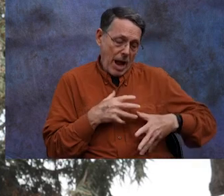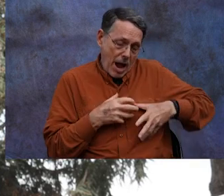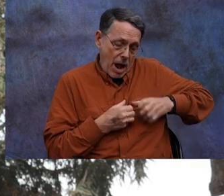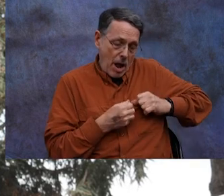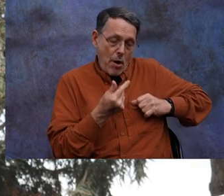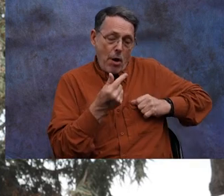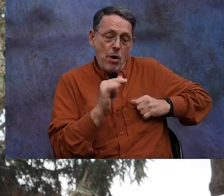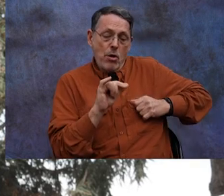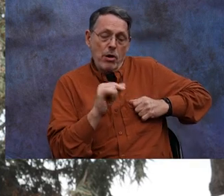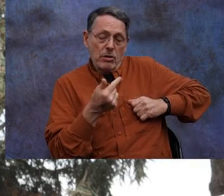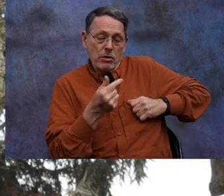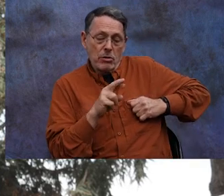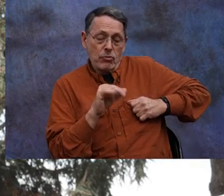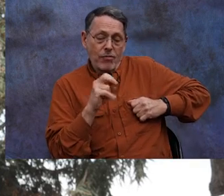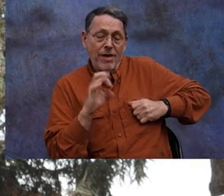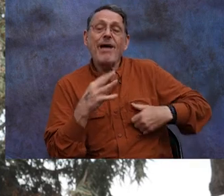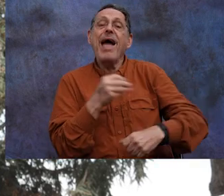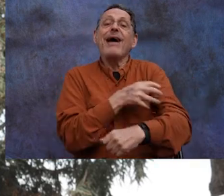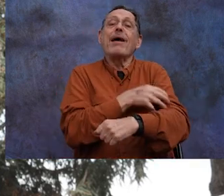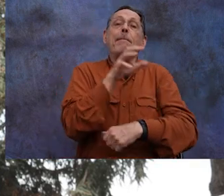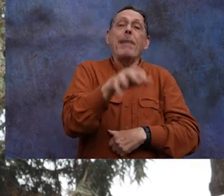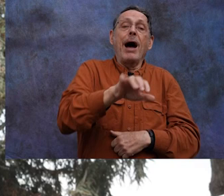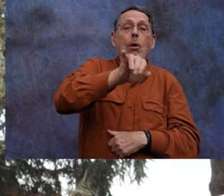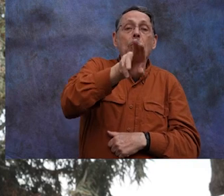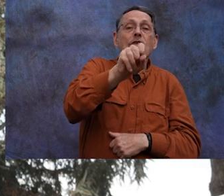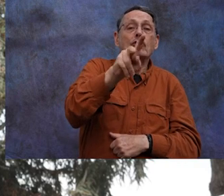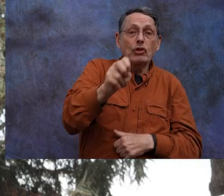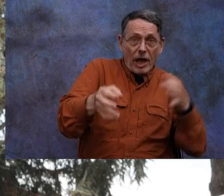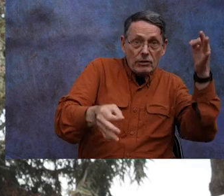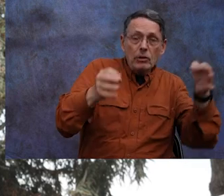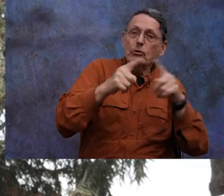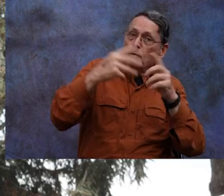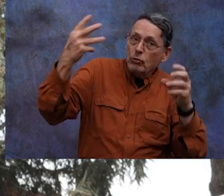and empowers justice to prevail.